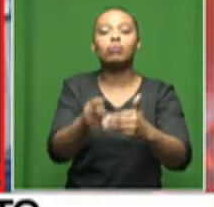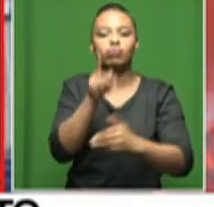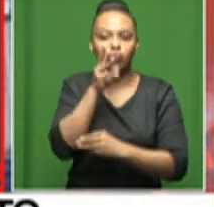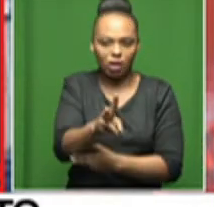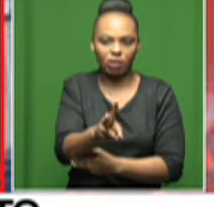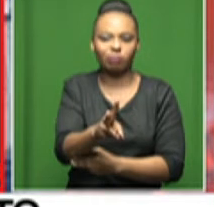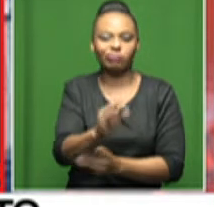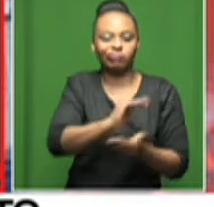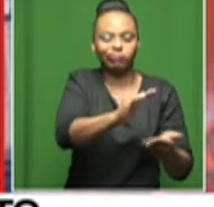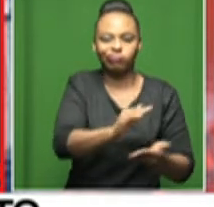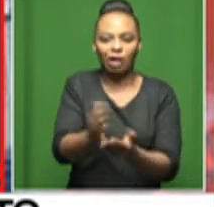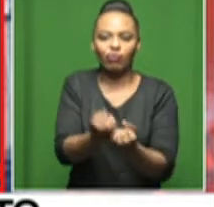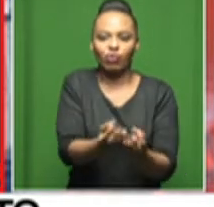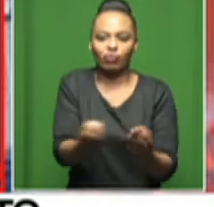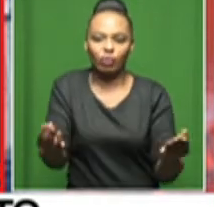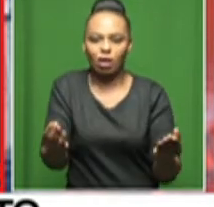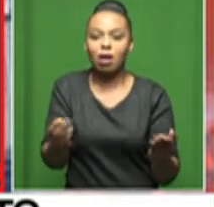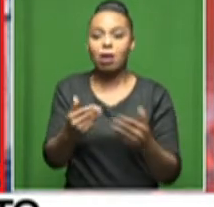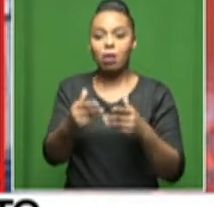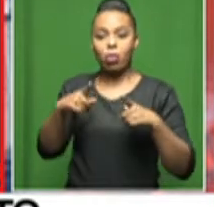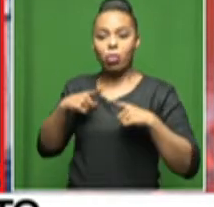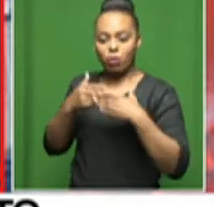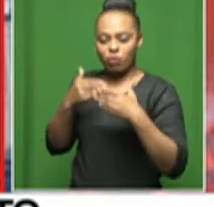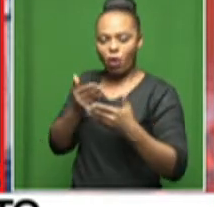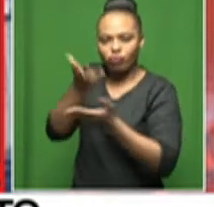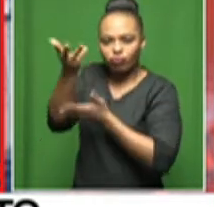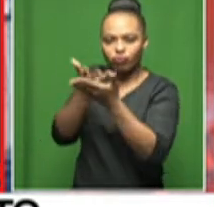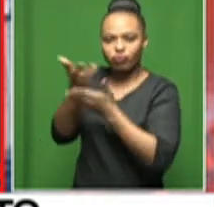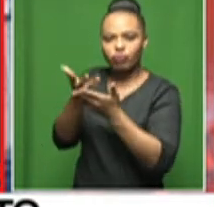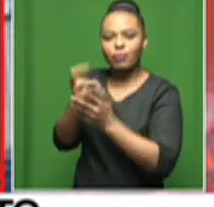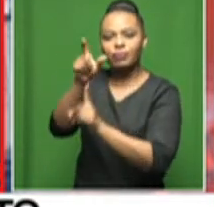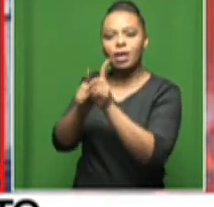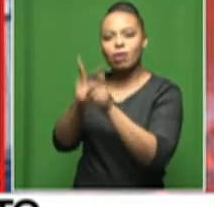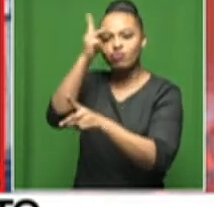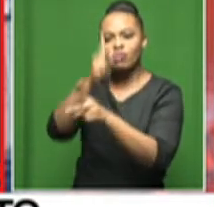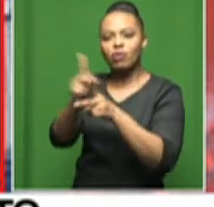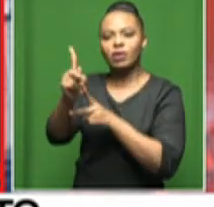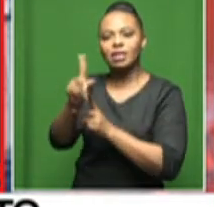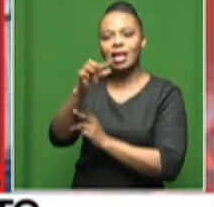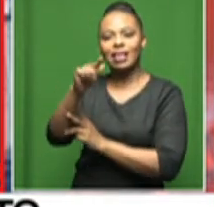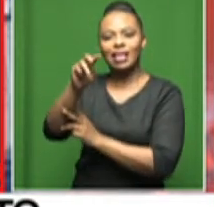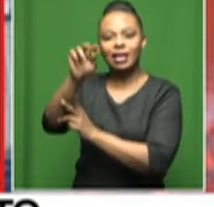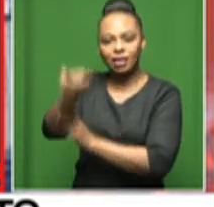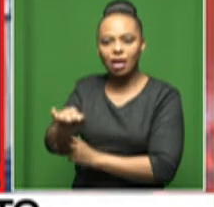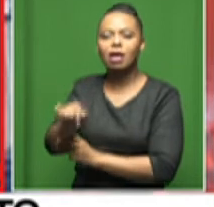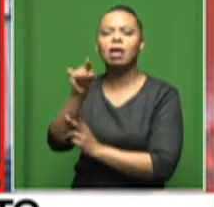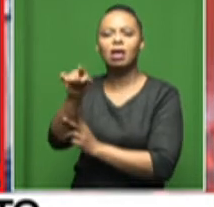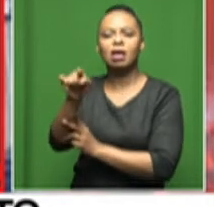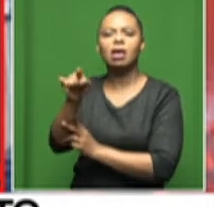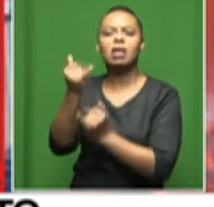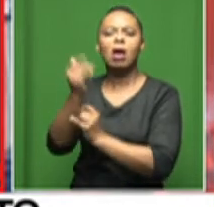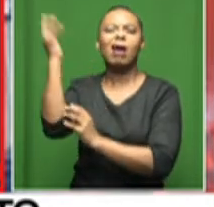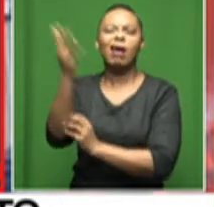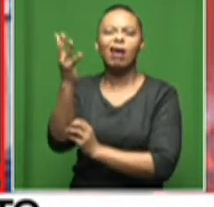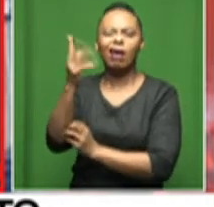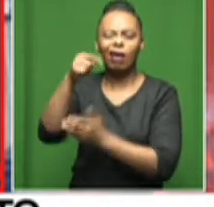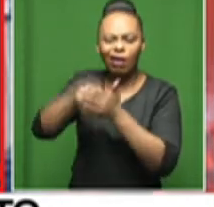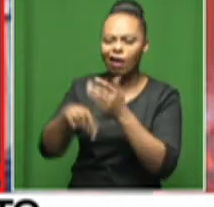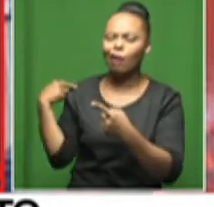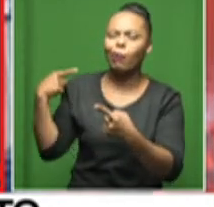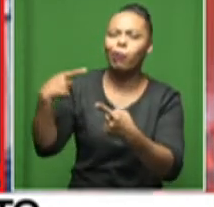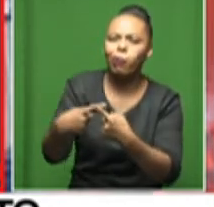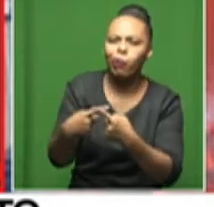a discussion, if you have heard Professor Glenda Gray talking about it, we have actually been involved in a whole discussion. When we